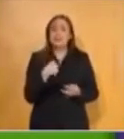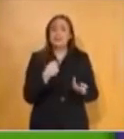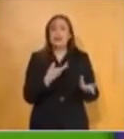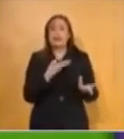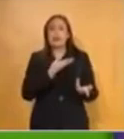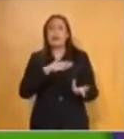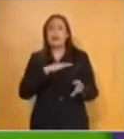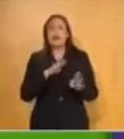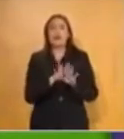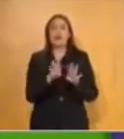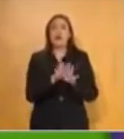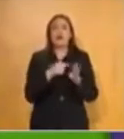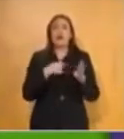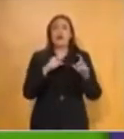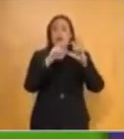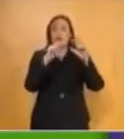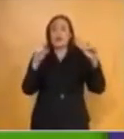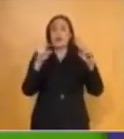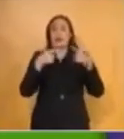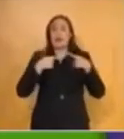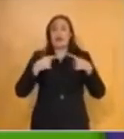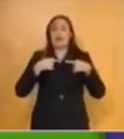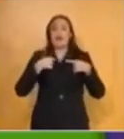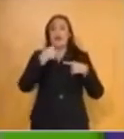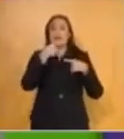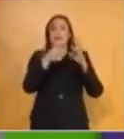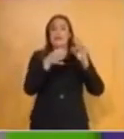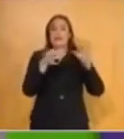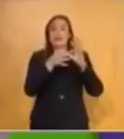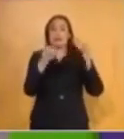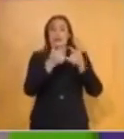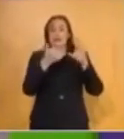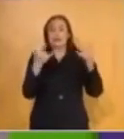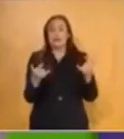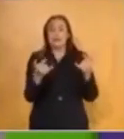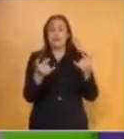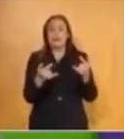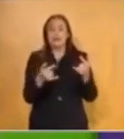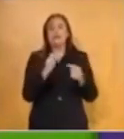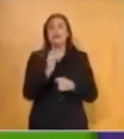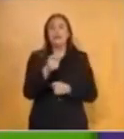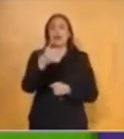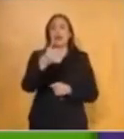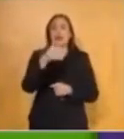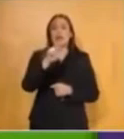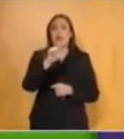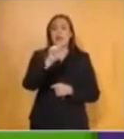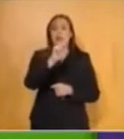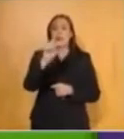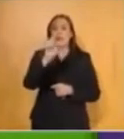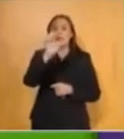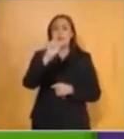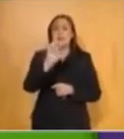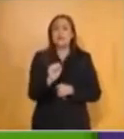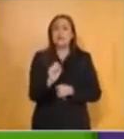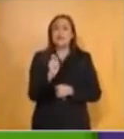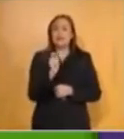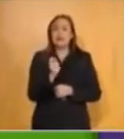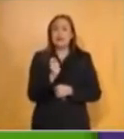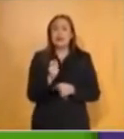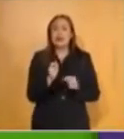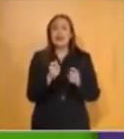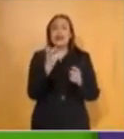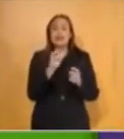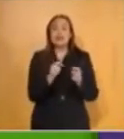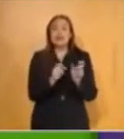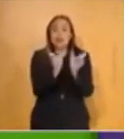historia. Also we have gutters. Gutters are spaces in which the narrator, are spaces between